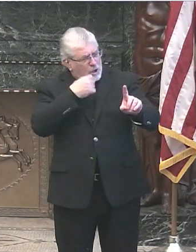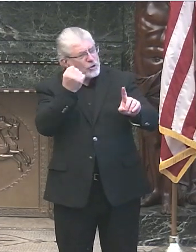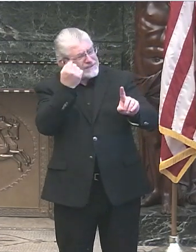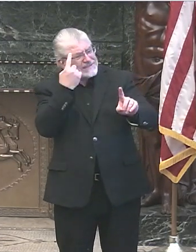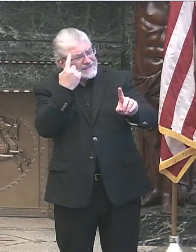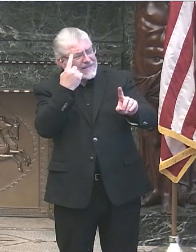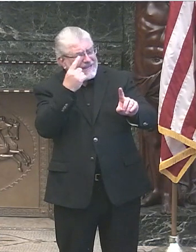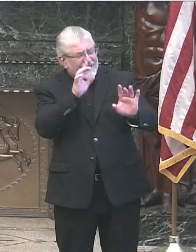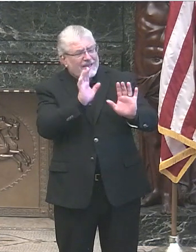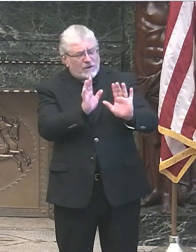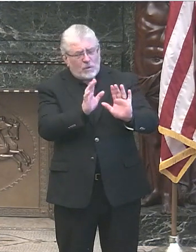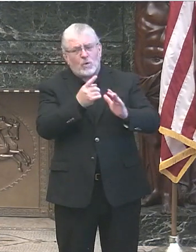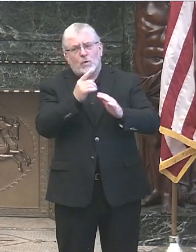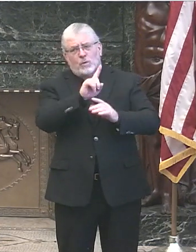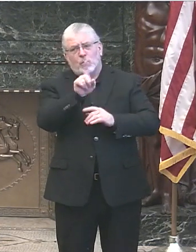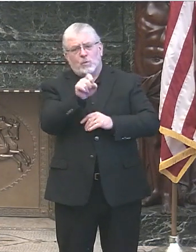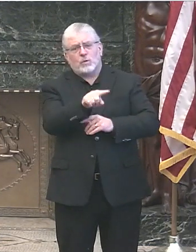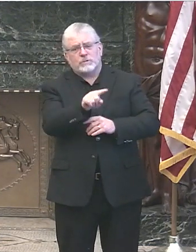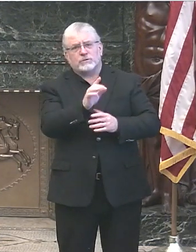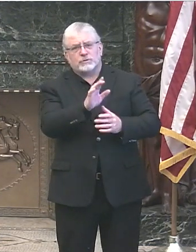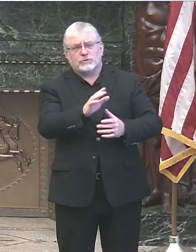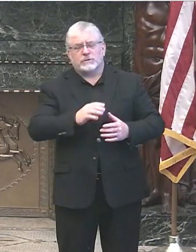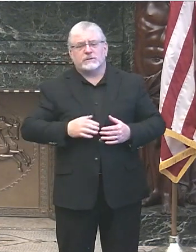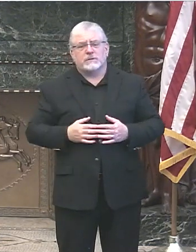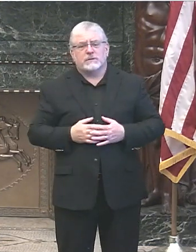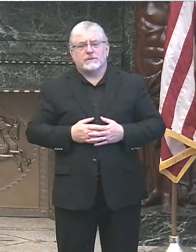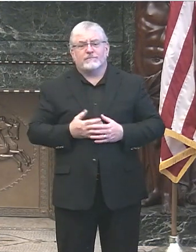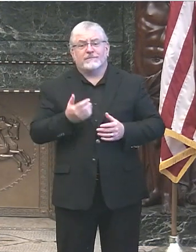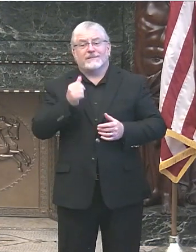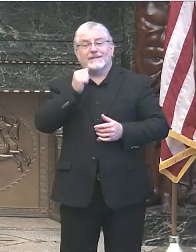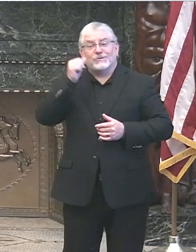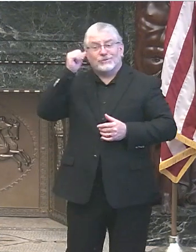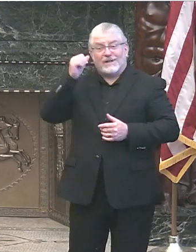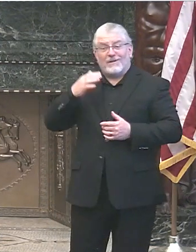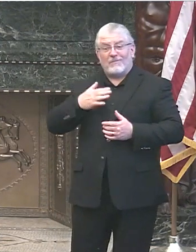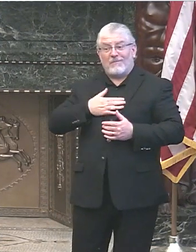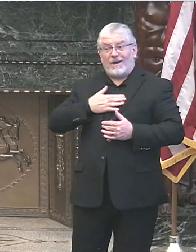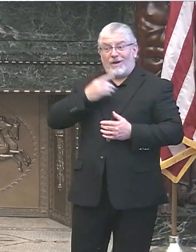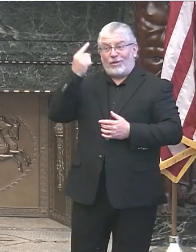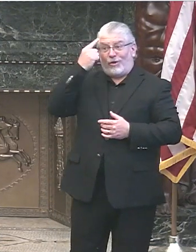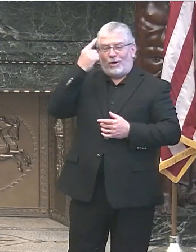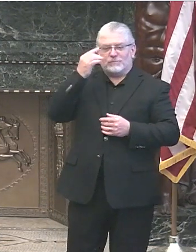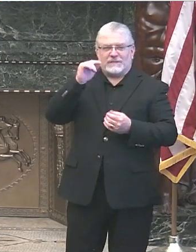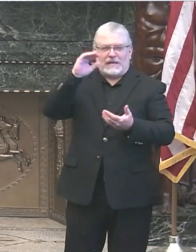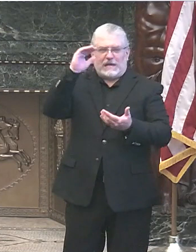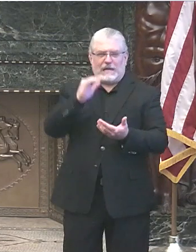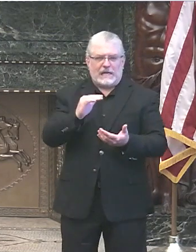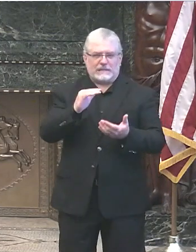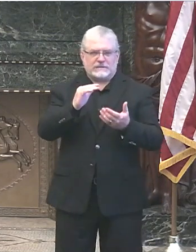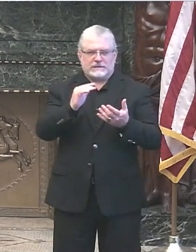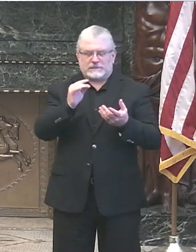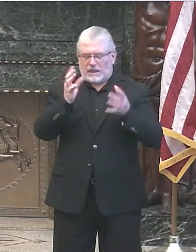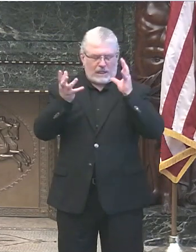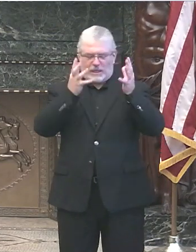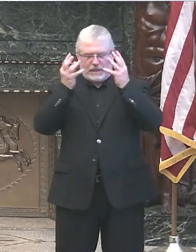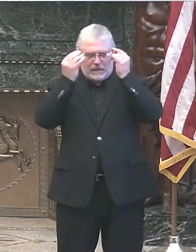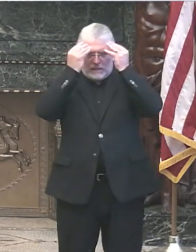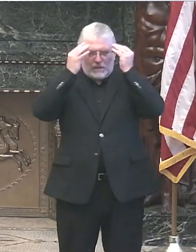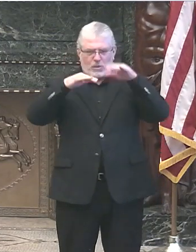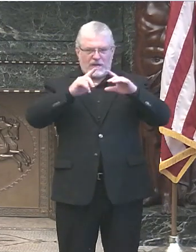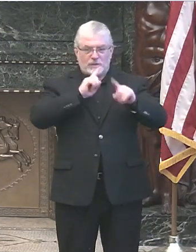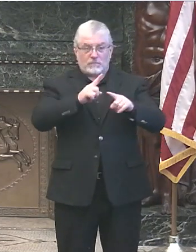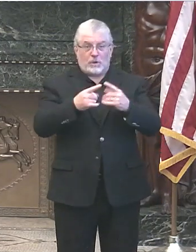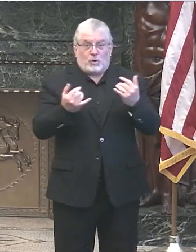thoughts weren't particularly well organized yesterday. So I'm going to try and do a little bit better today. And I apologize for that. But